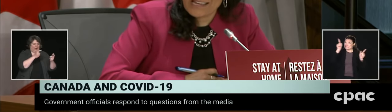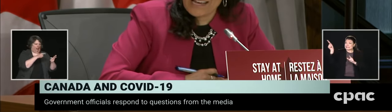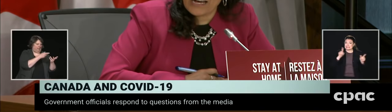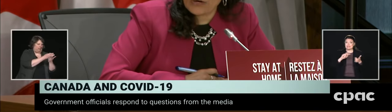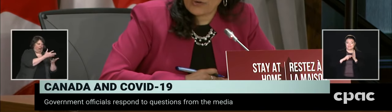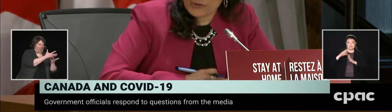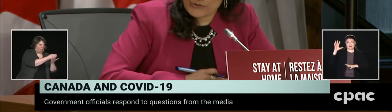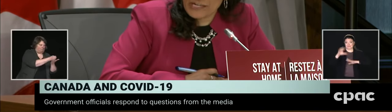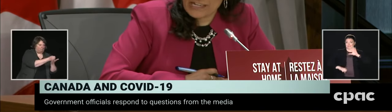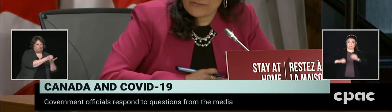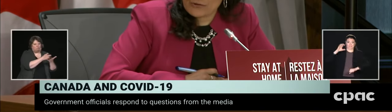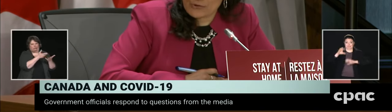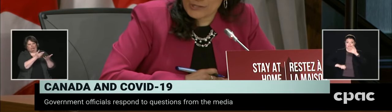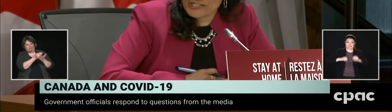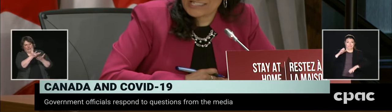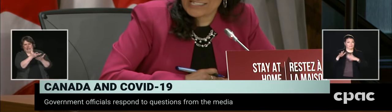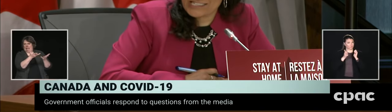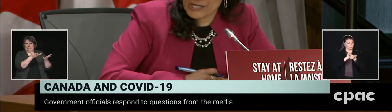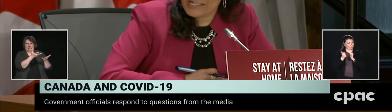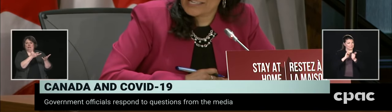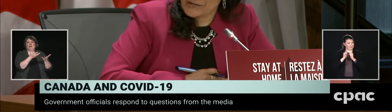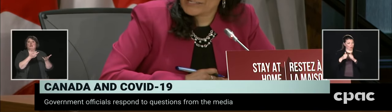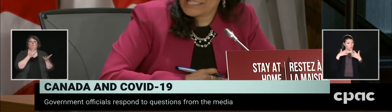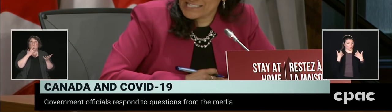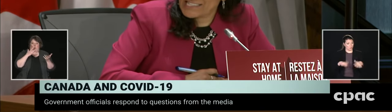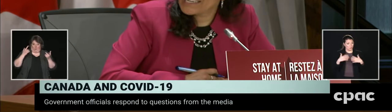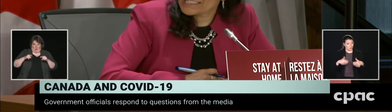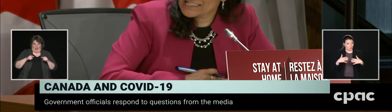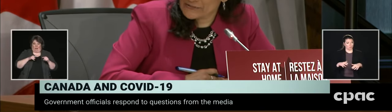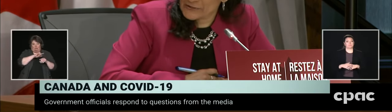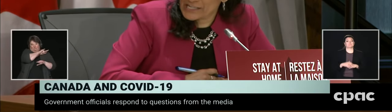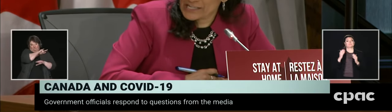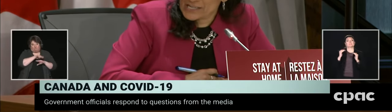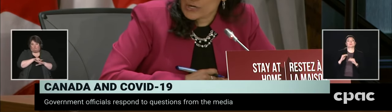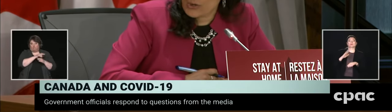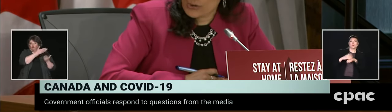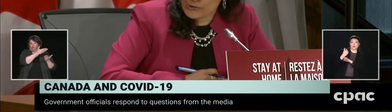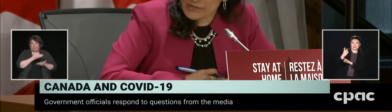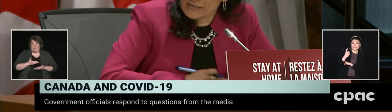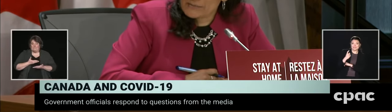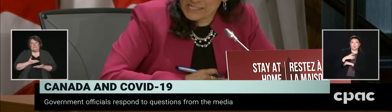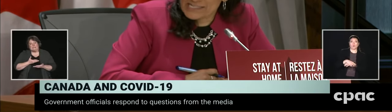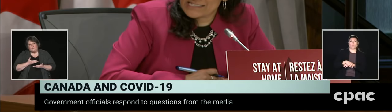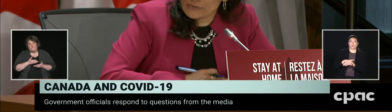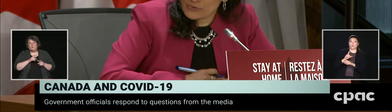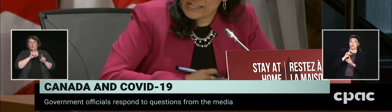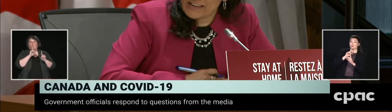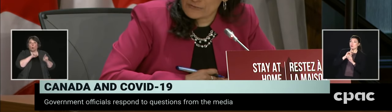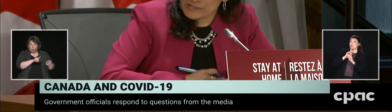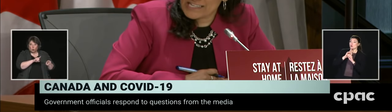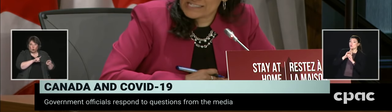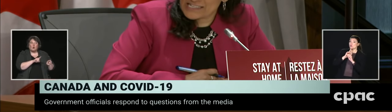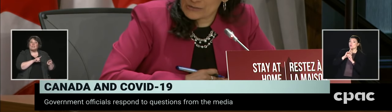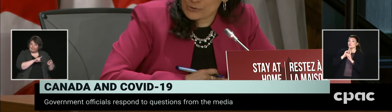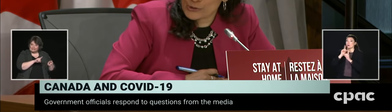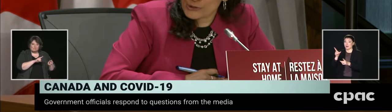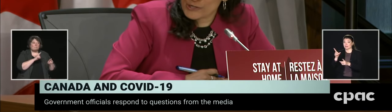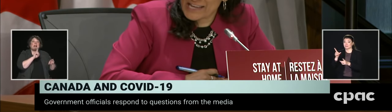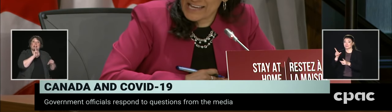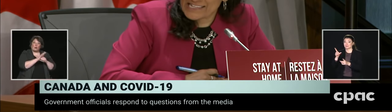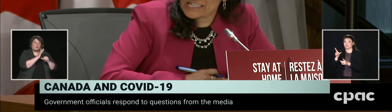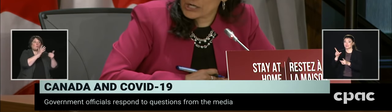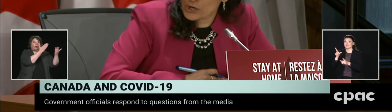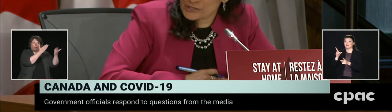timelines, ordering, of course, does not guarantee a delivery. Ordering means that we have placed an